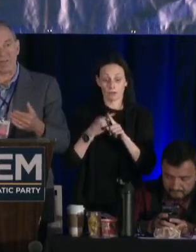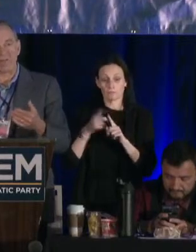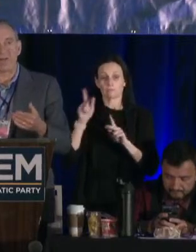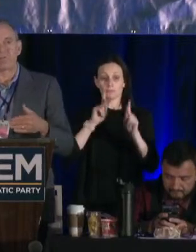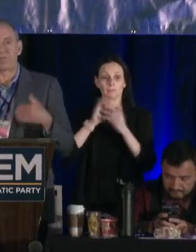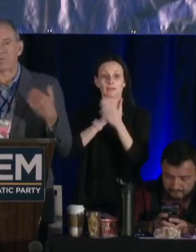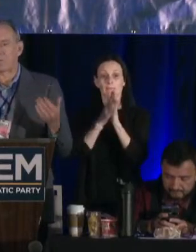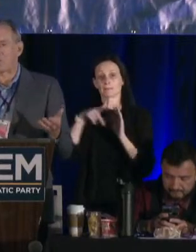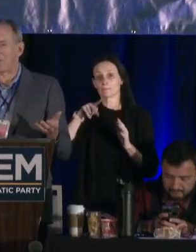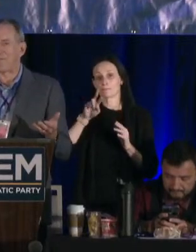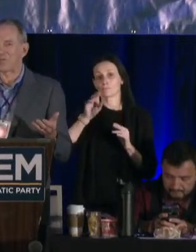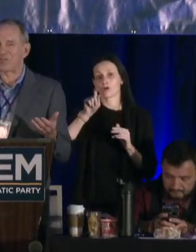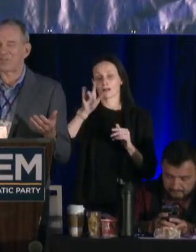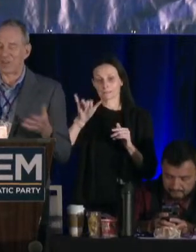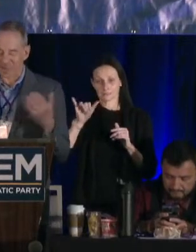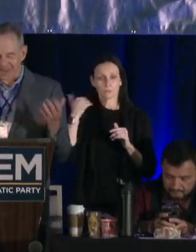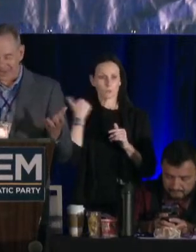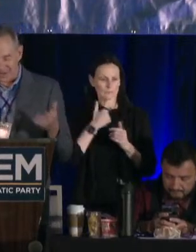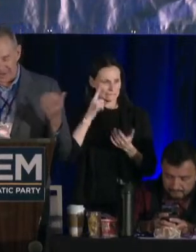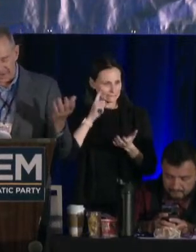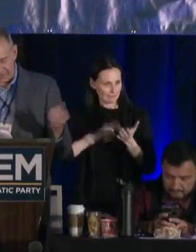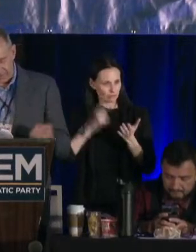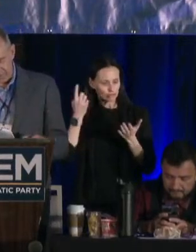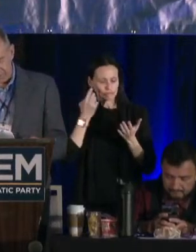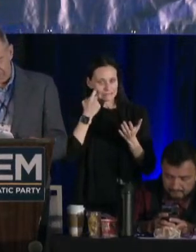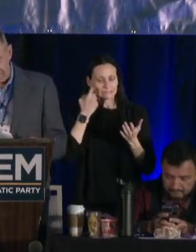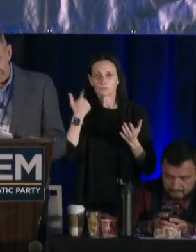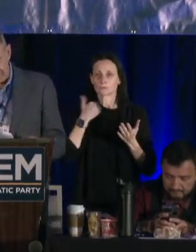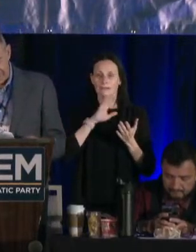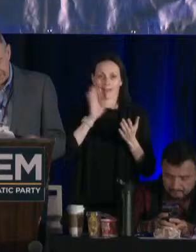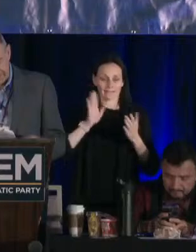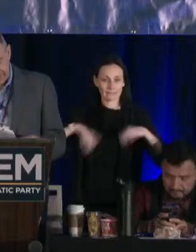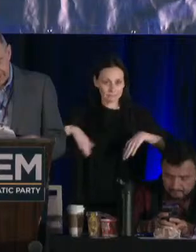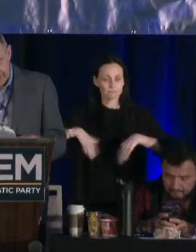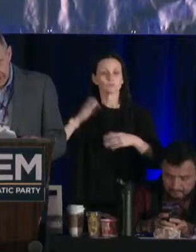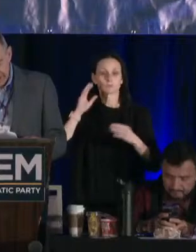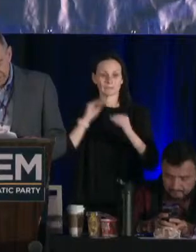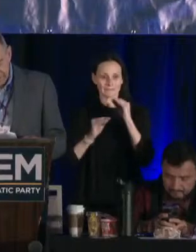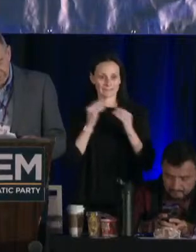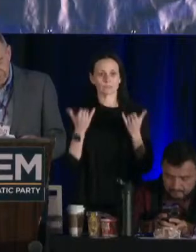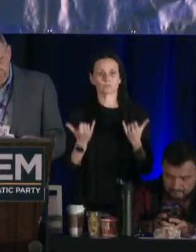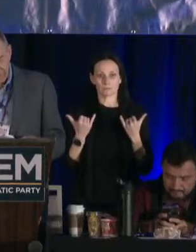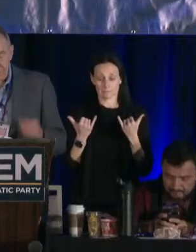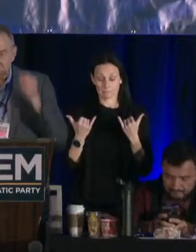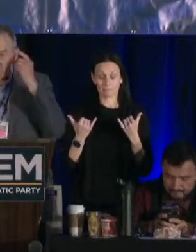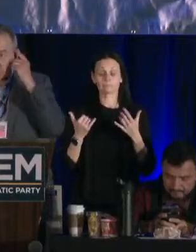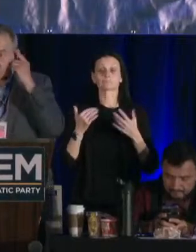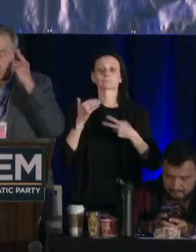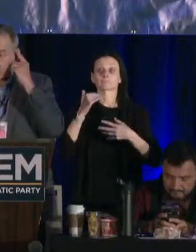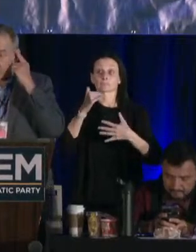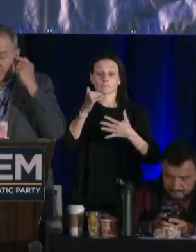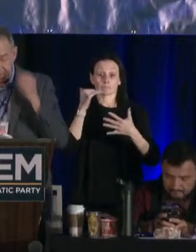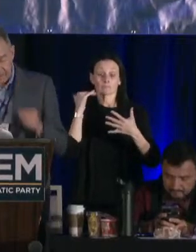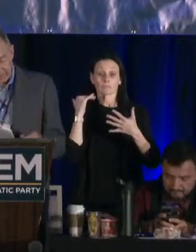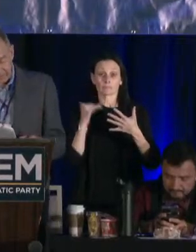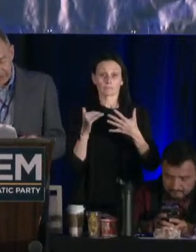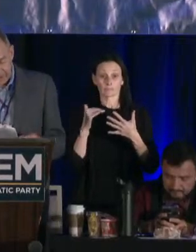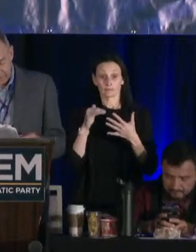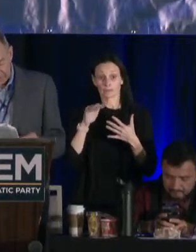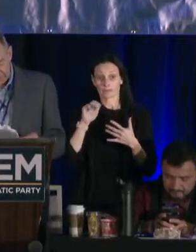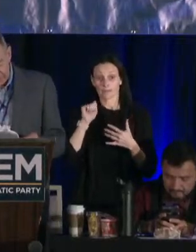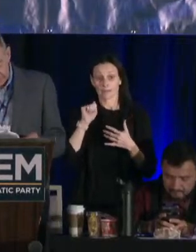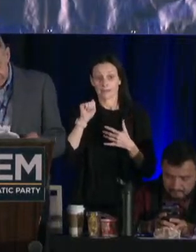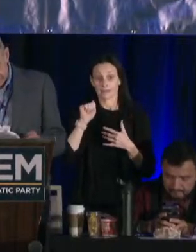proxies. That was something we discovered recently we hadn't done, and so we are fixing that today. So let's move on to the